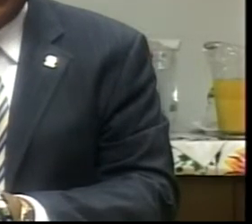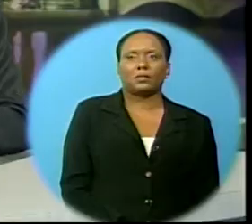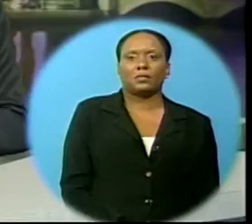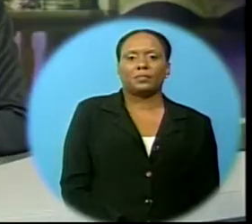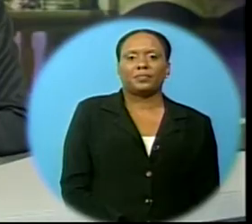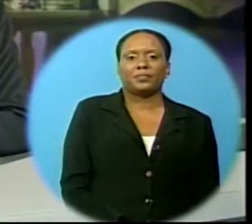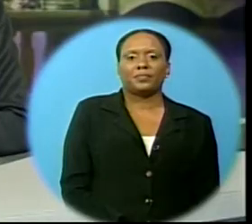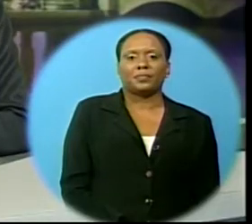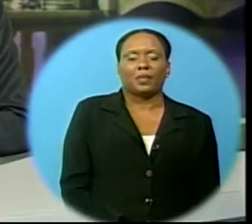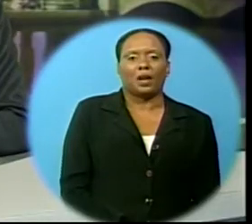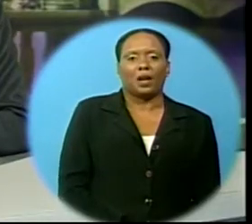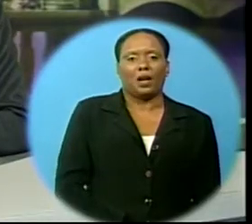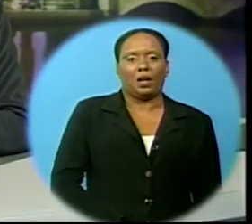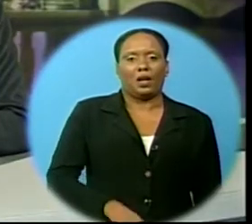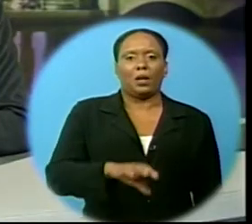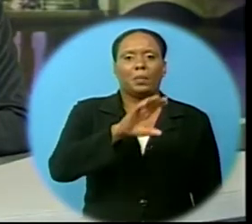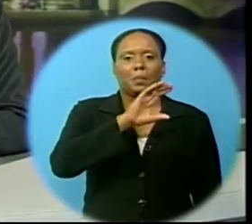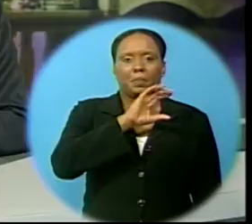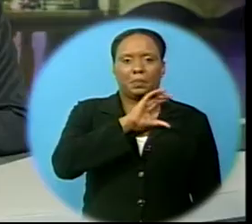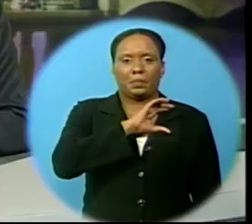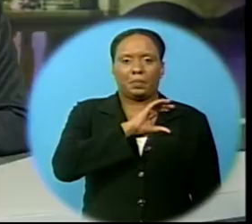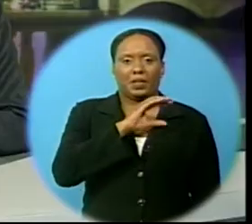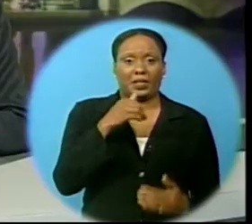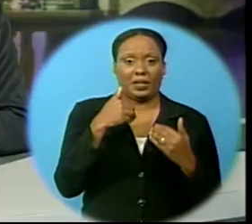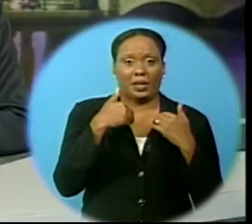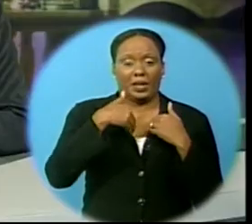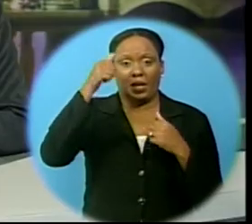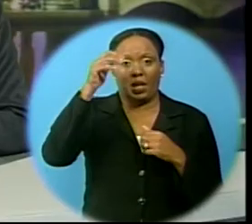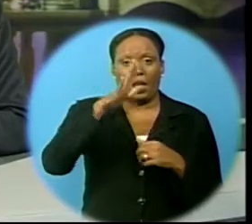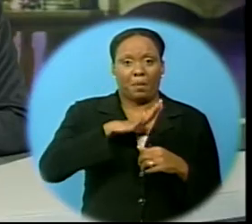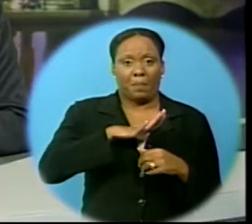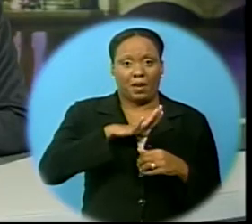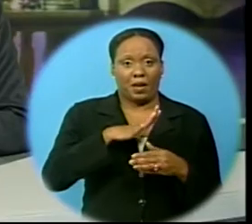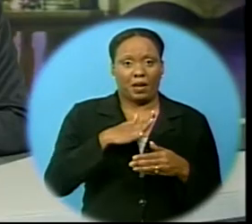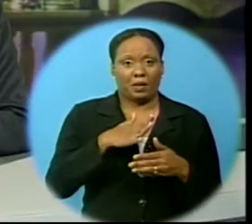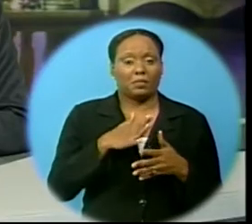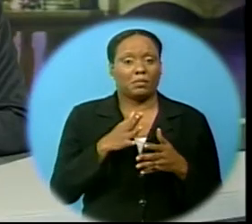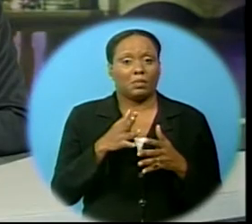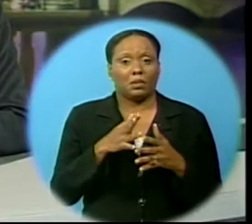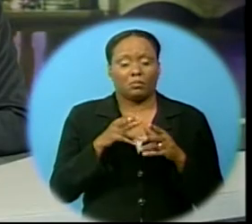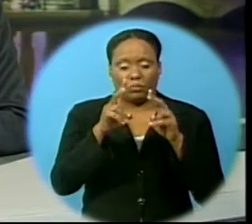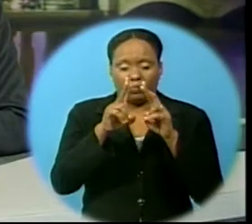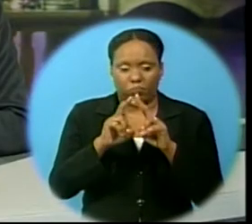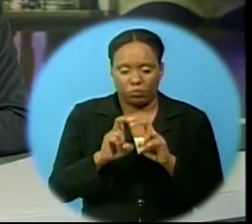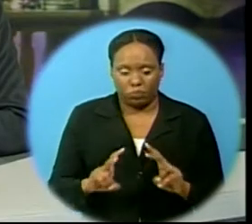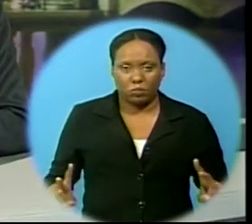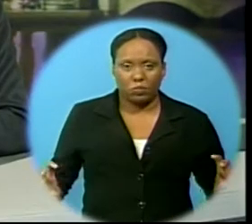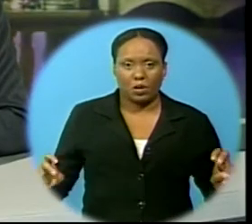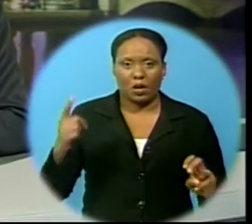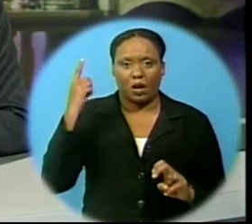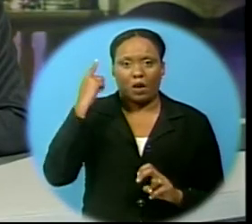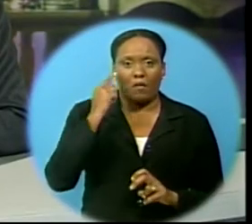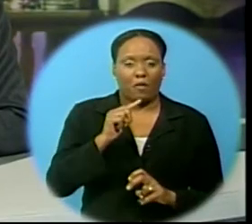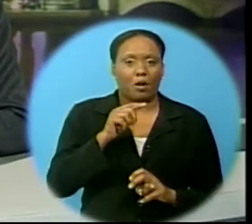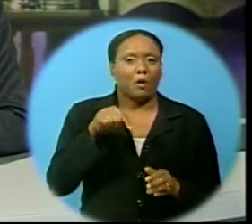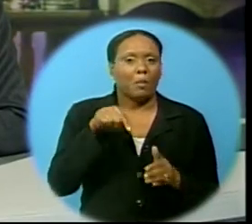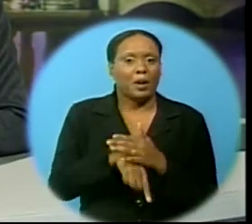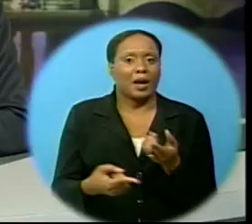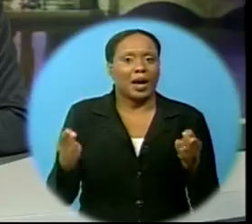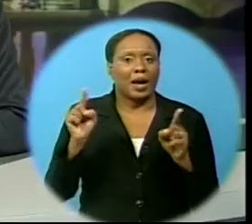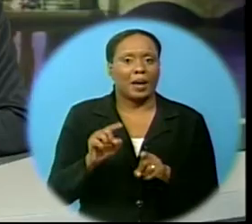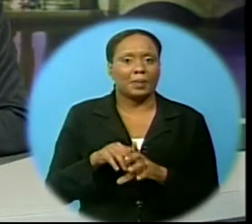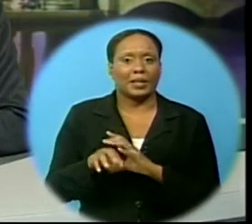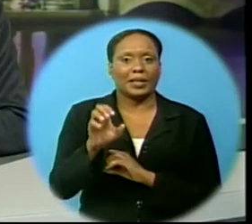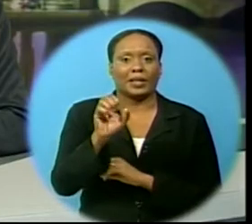travel. A man is in police custody assisting with investigations into the recent suspected murder which occurred at Half Moon Fort in